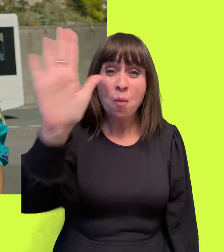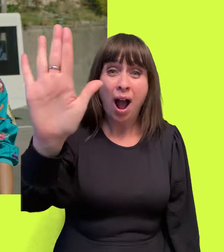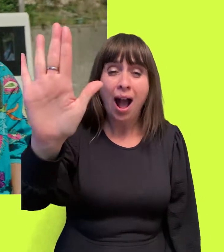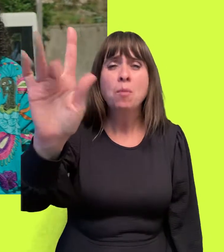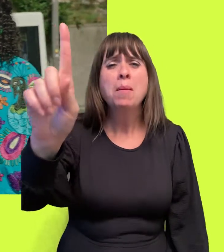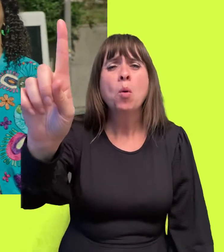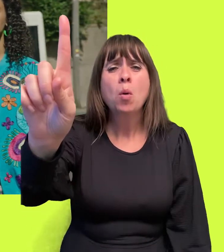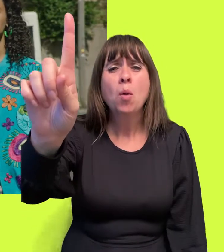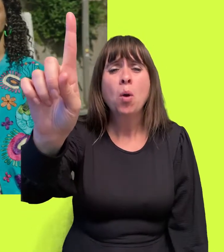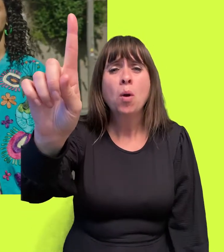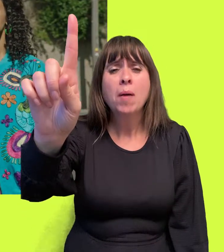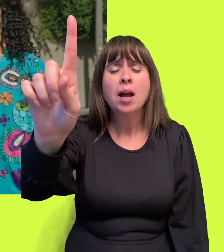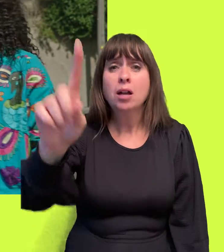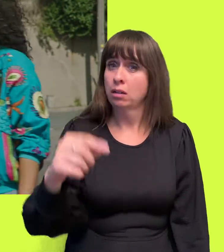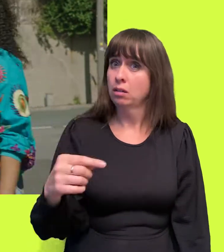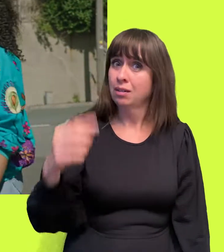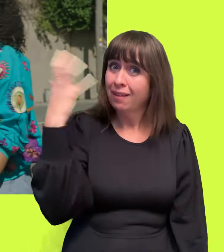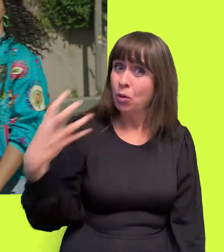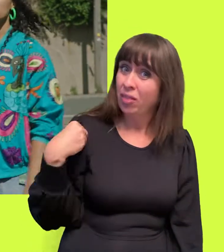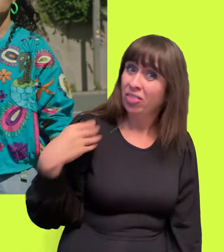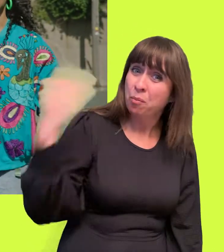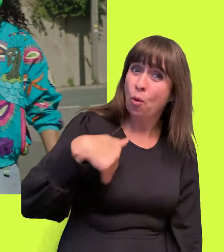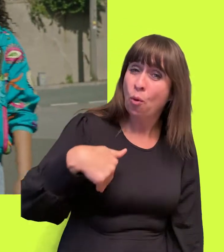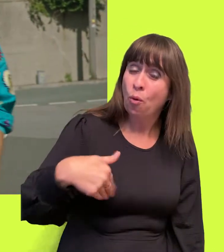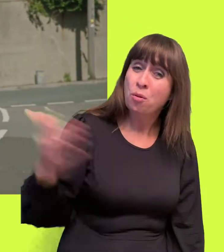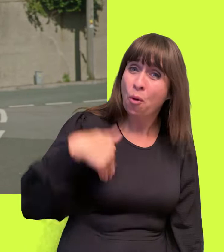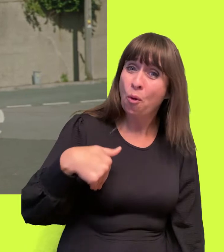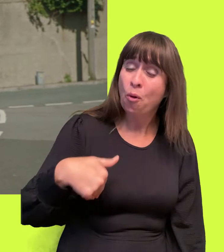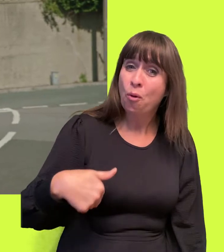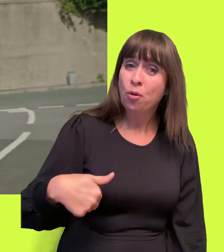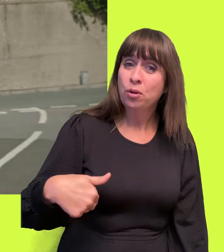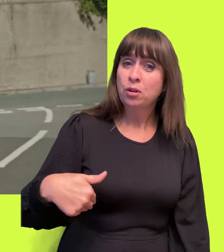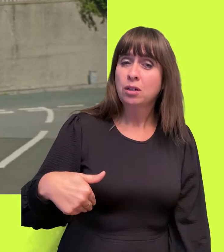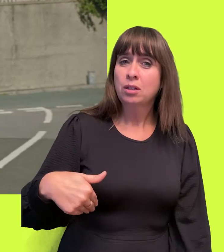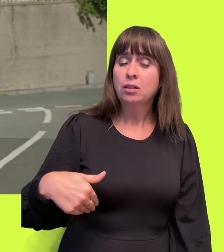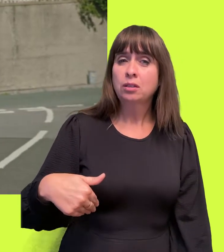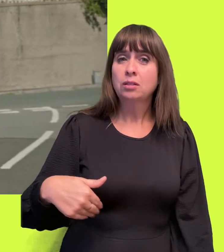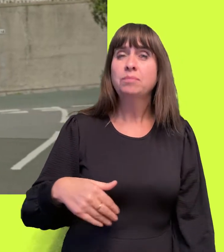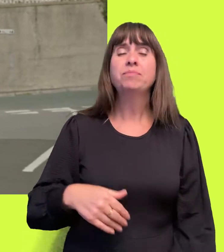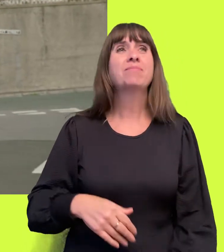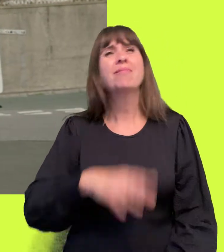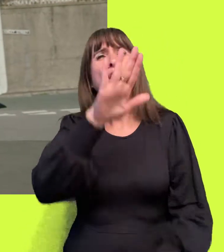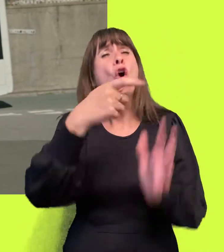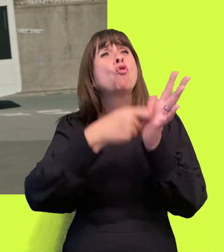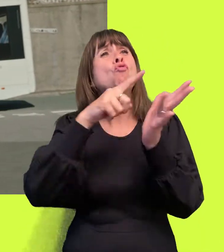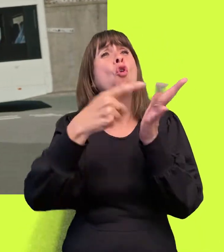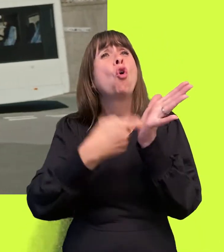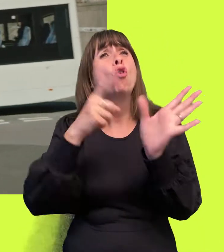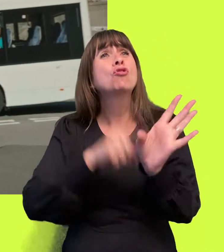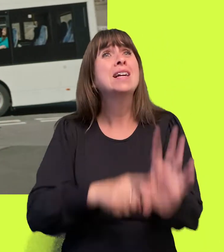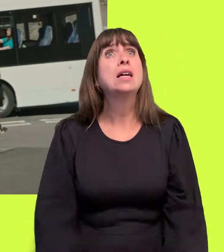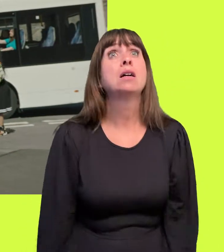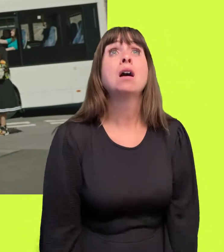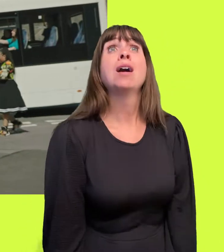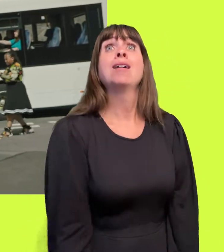Wait. Guys, my bus. Ever, you come in? You come in? Come on. Come on! Bus! Where's Rory?